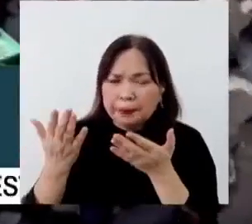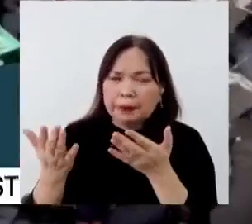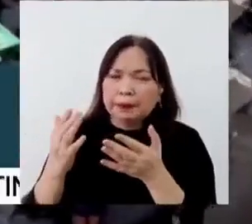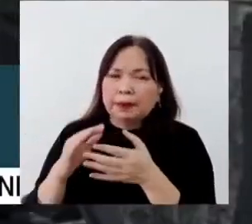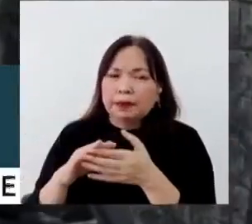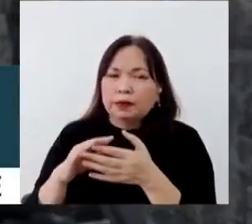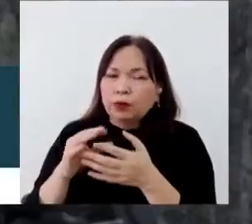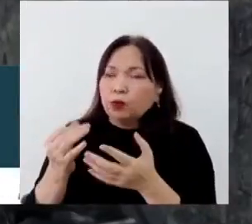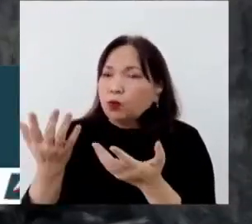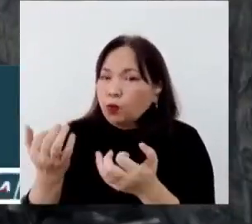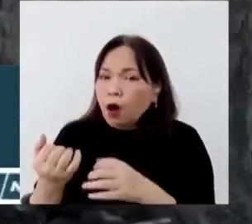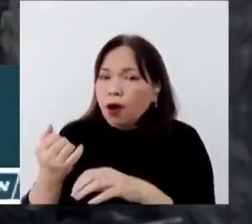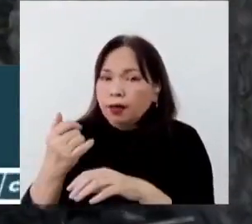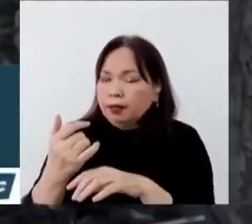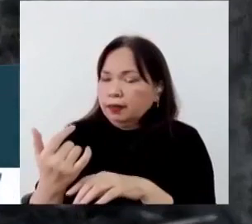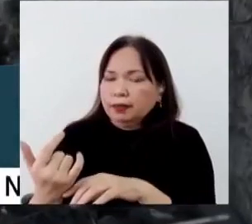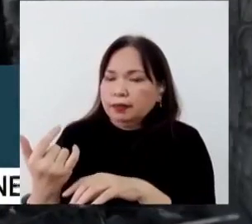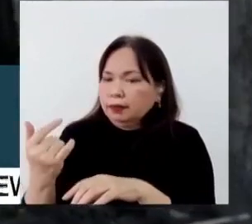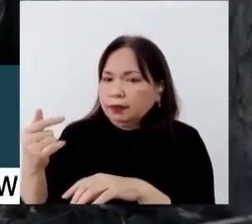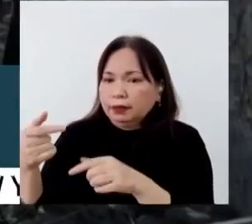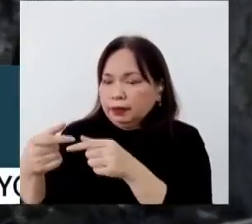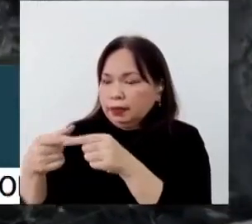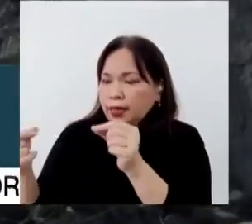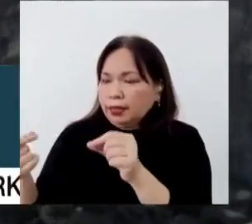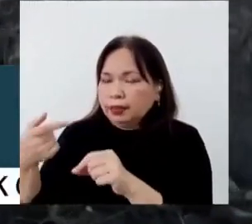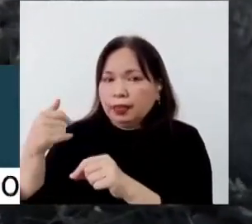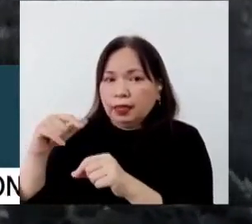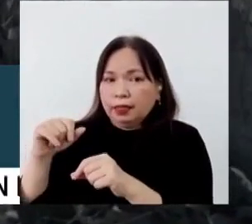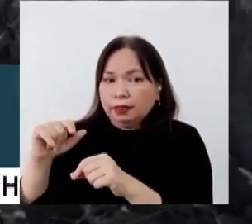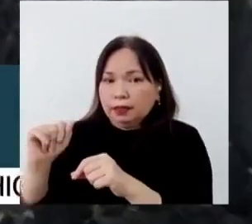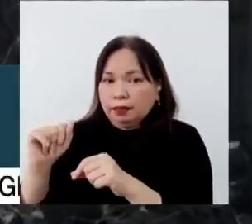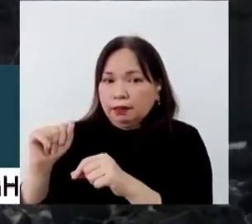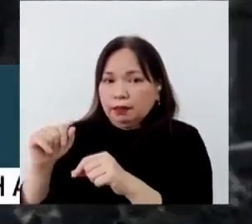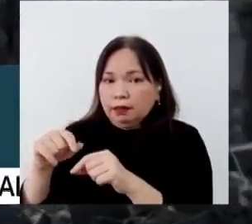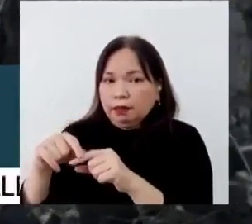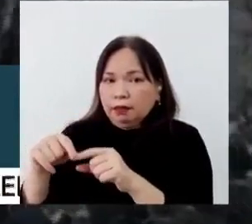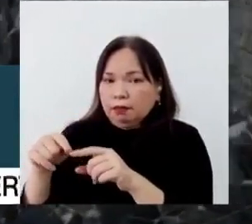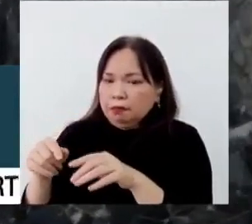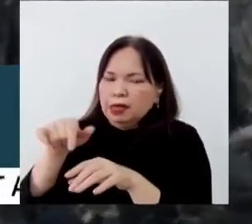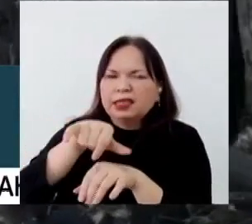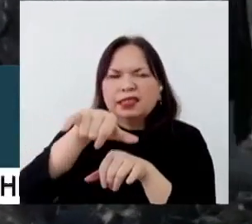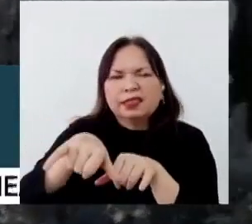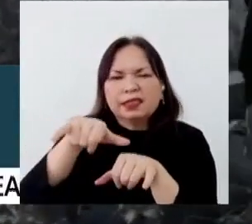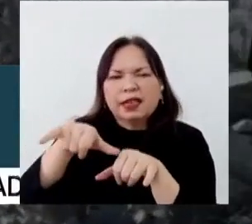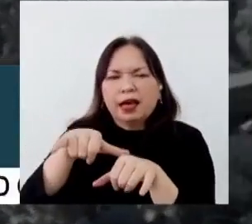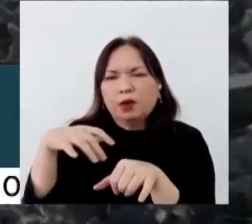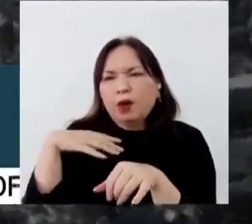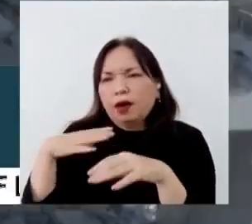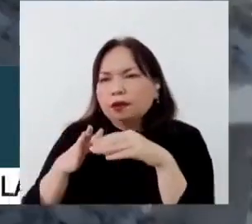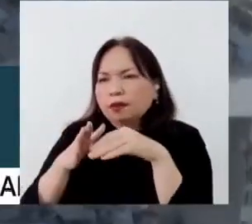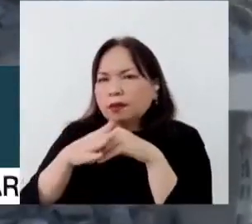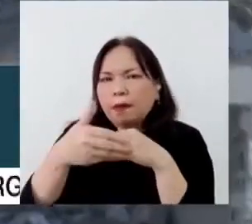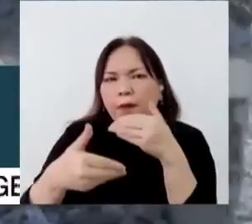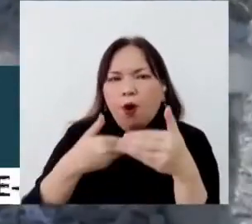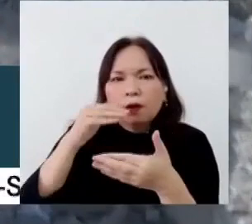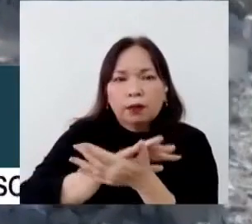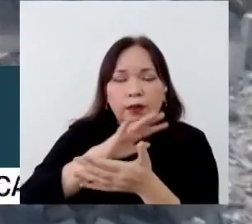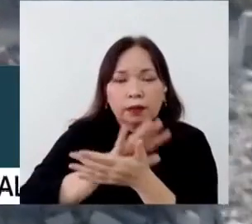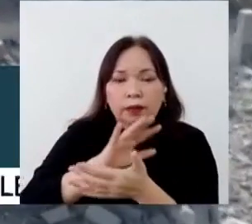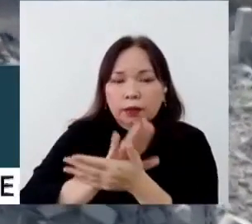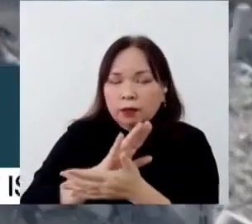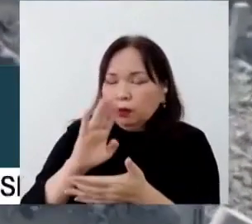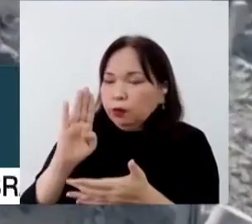do want to leave Gaza might have to stay long at the border as these papers, these permits